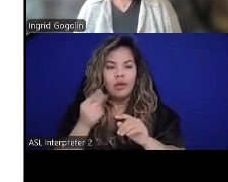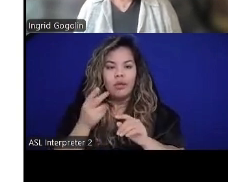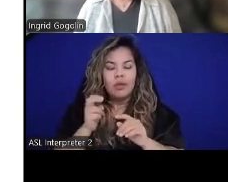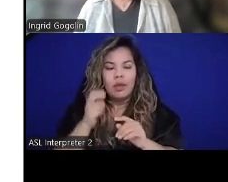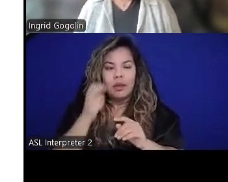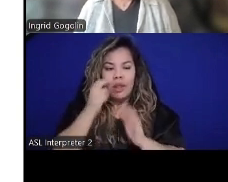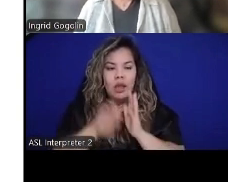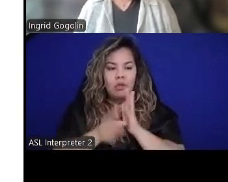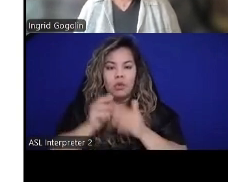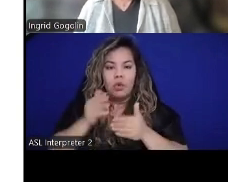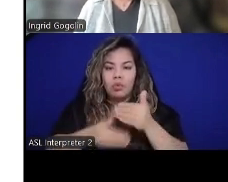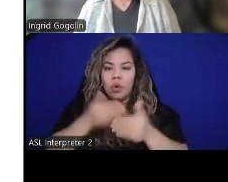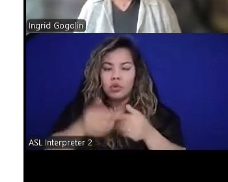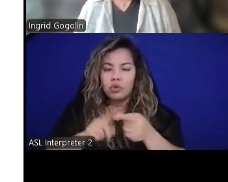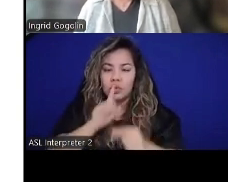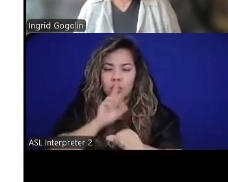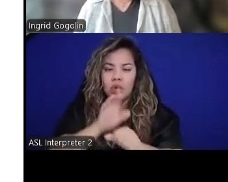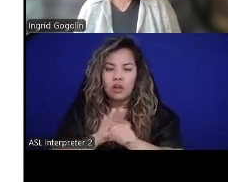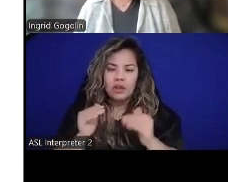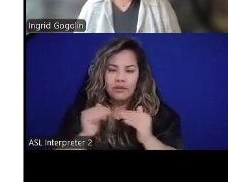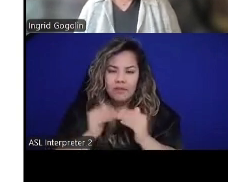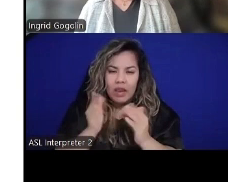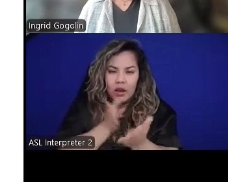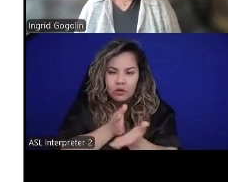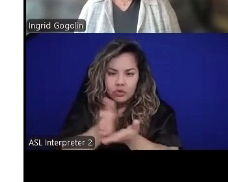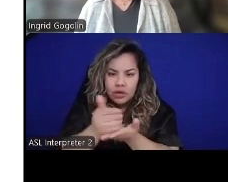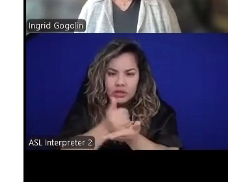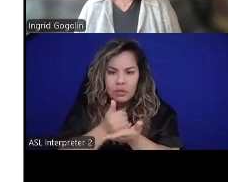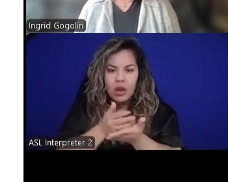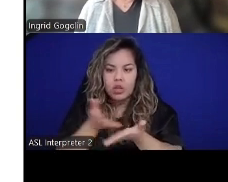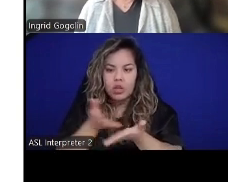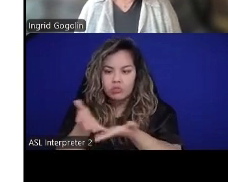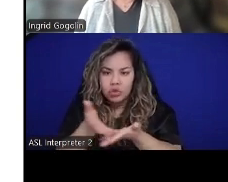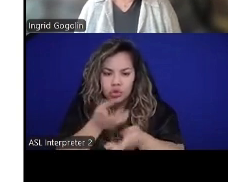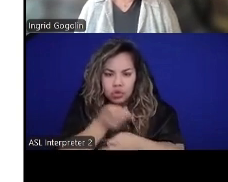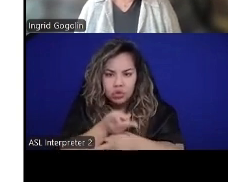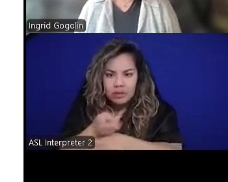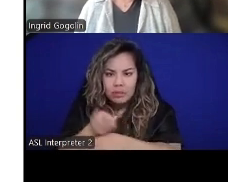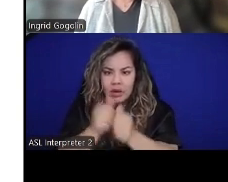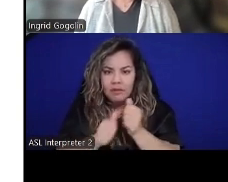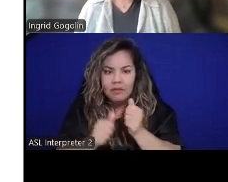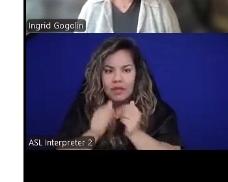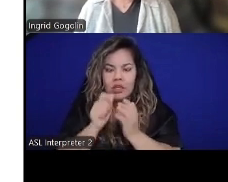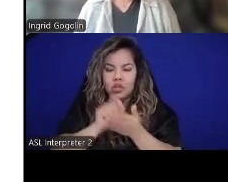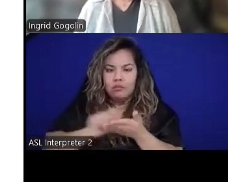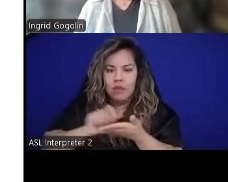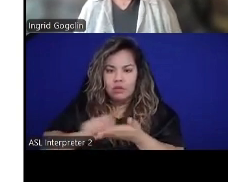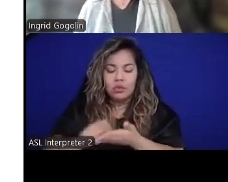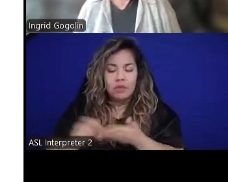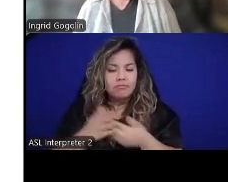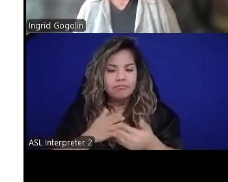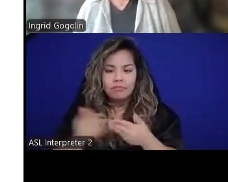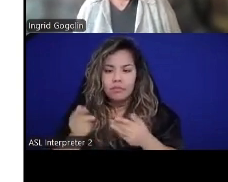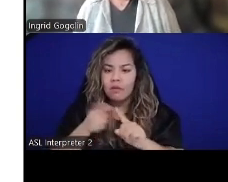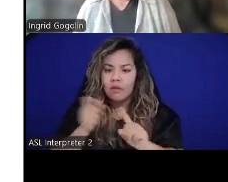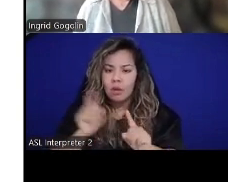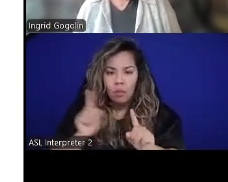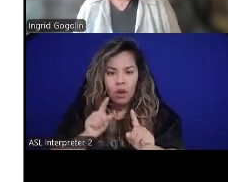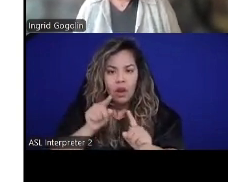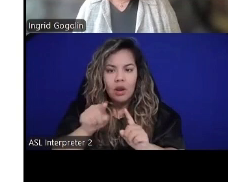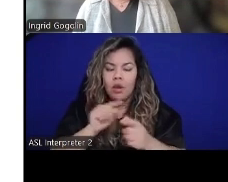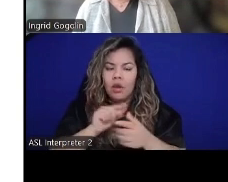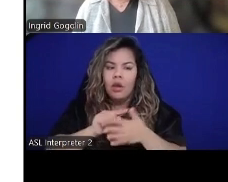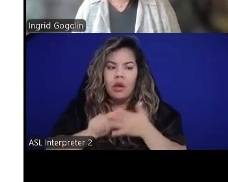guarantee a transparent and fair treatment of every manuscript, no matter where the authors come from. And